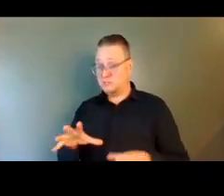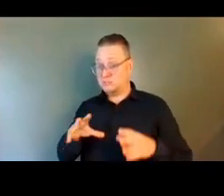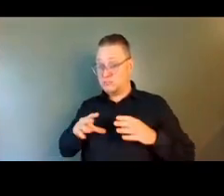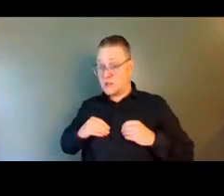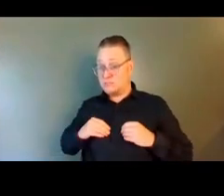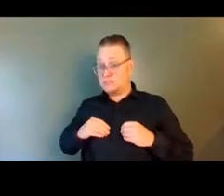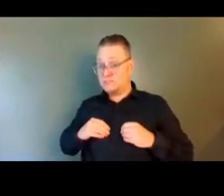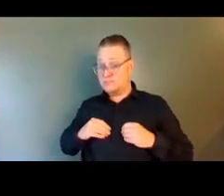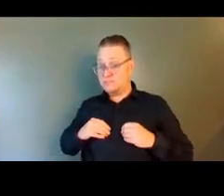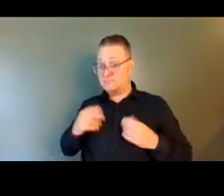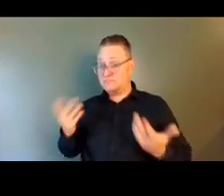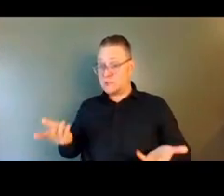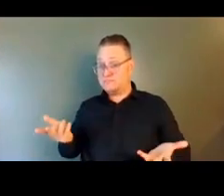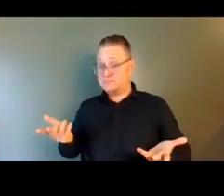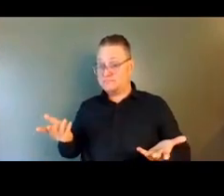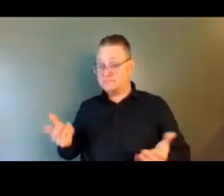yeah.